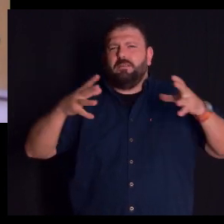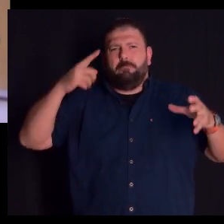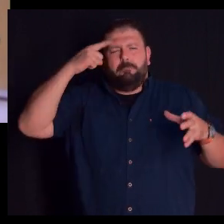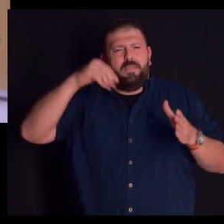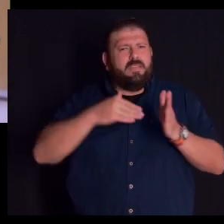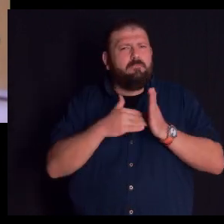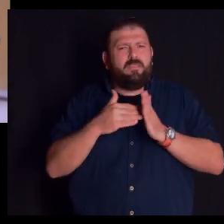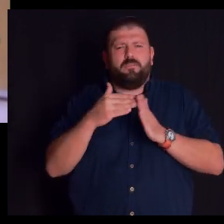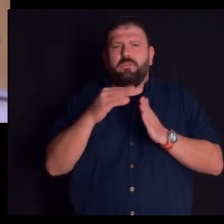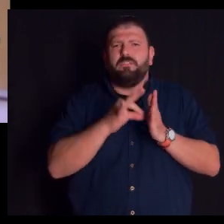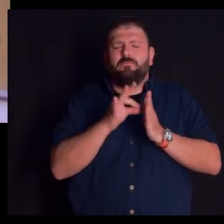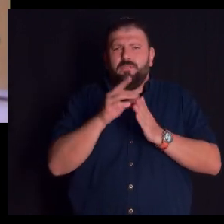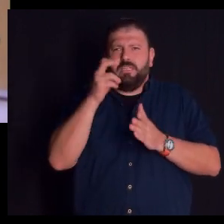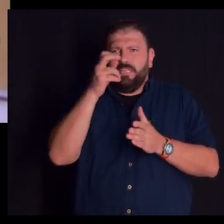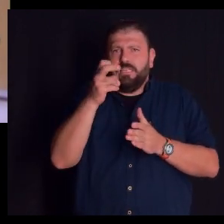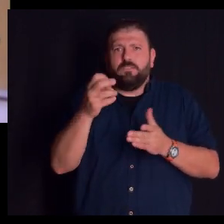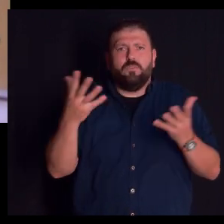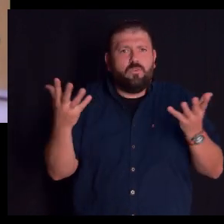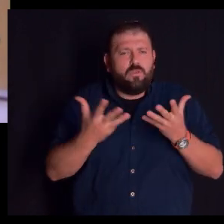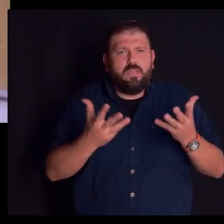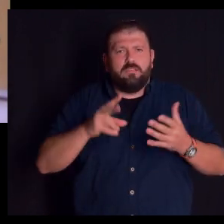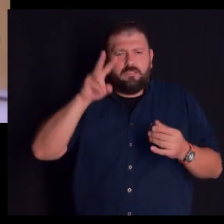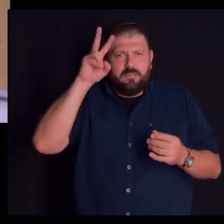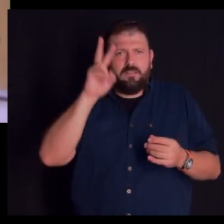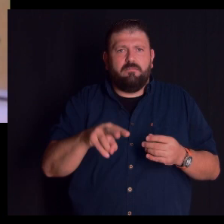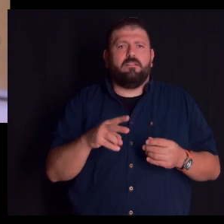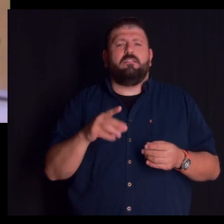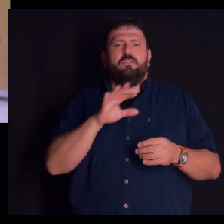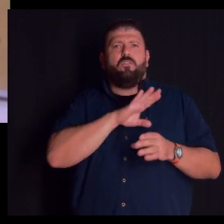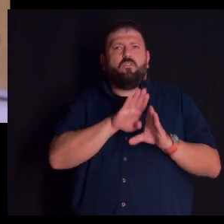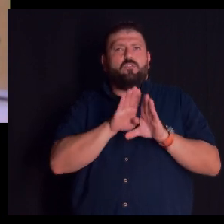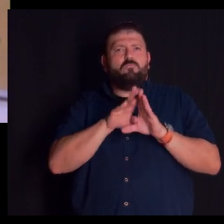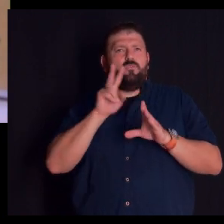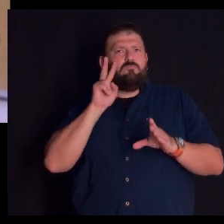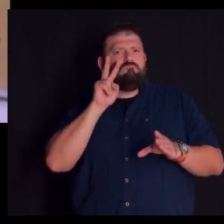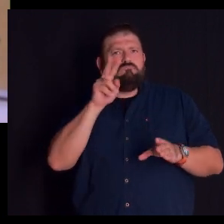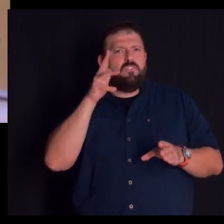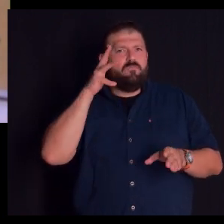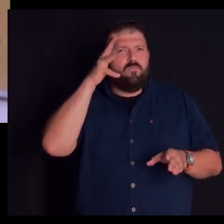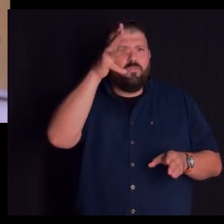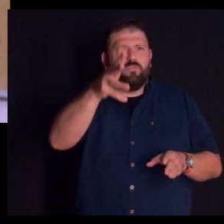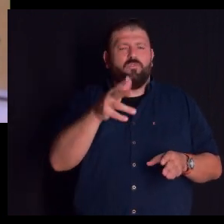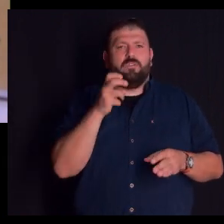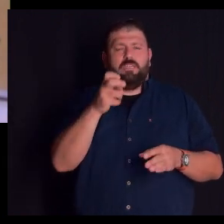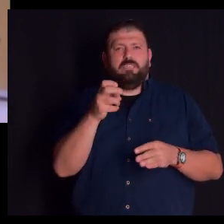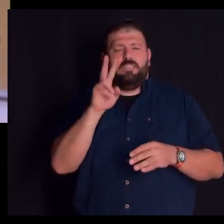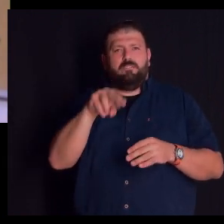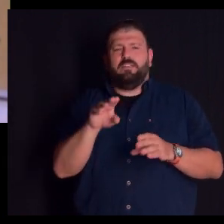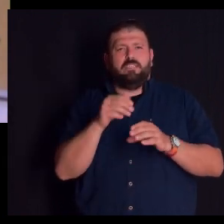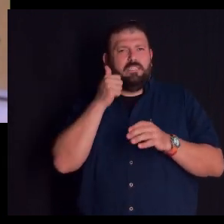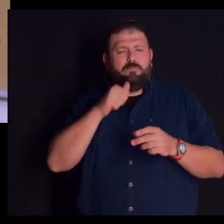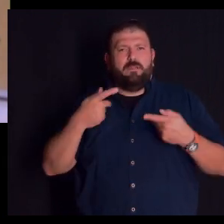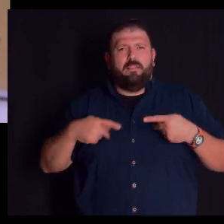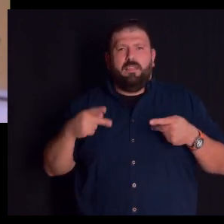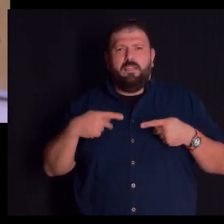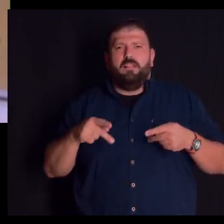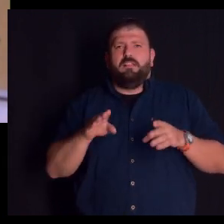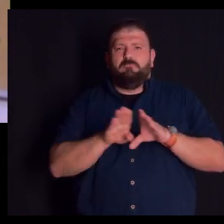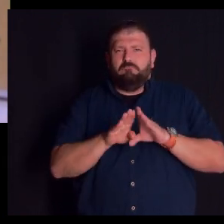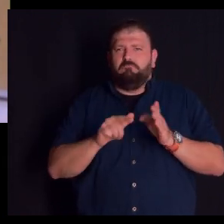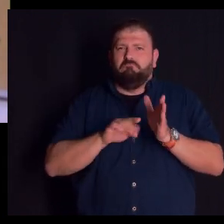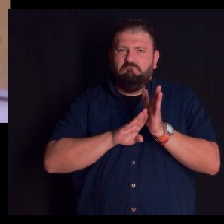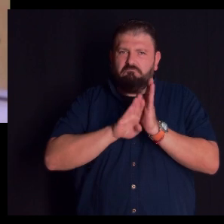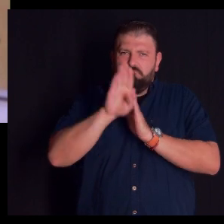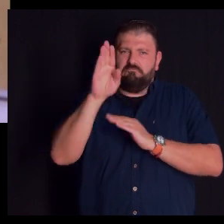thousands, hundreds of thousands, millions of points. That's what creates the vision of Unstoppable People, what